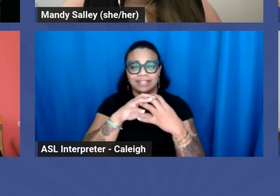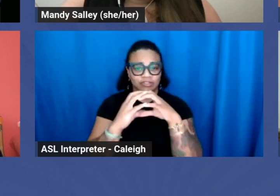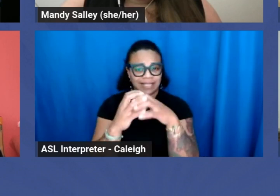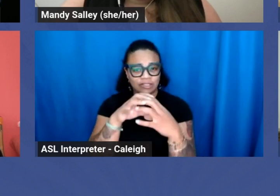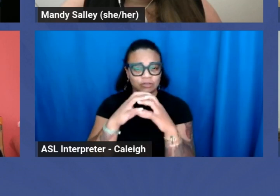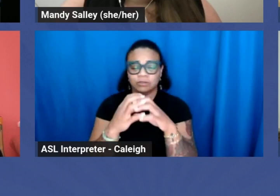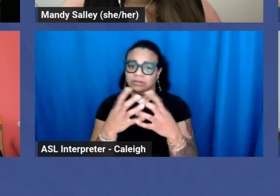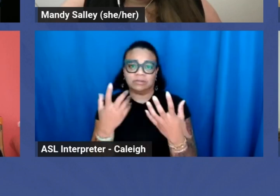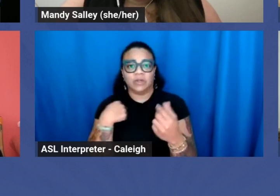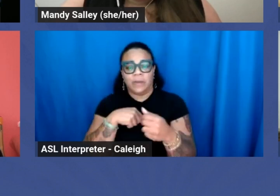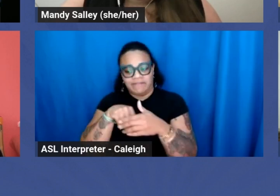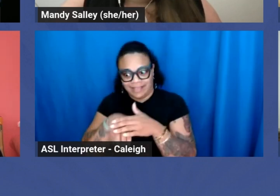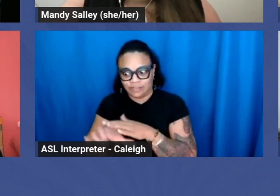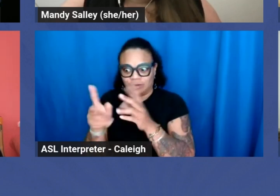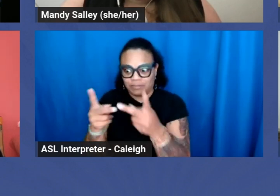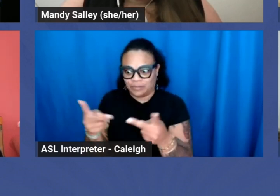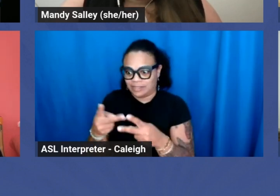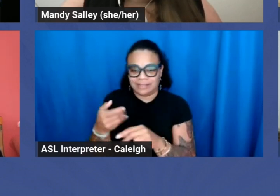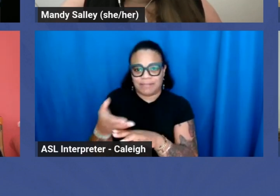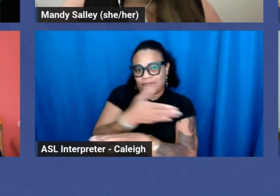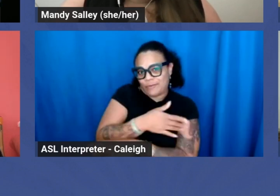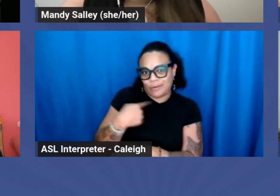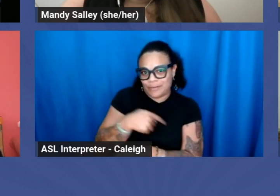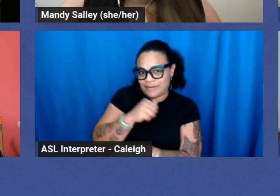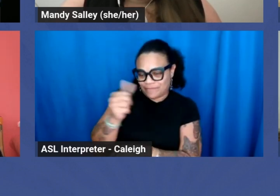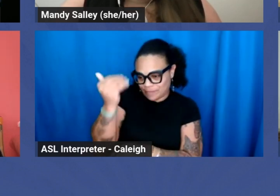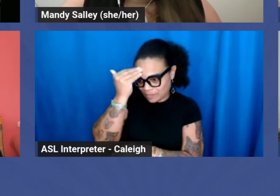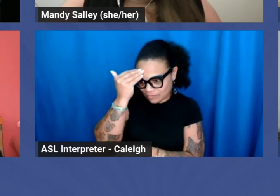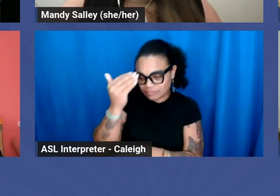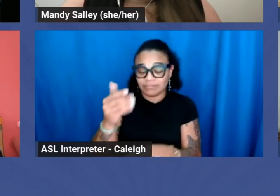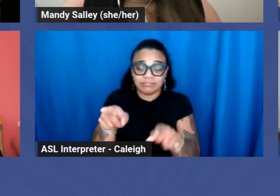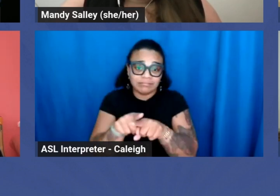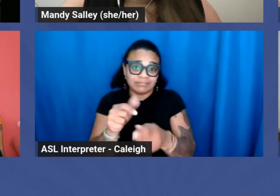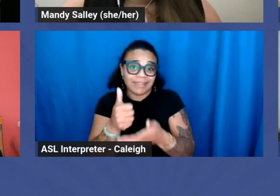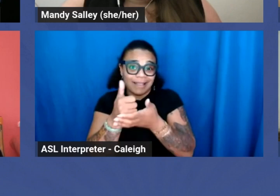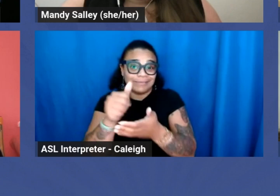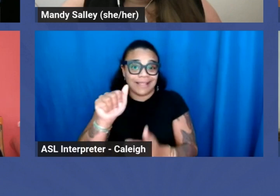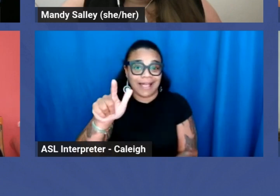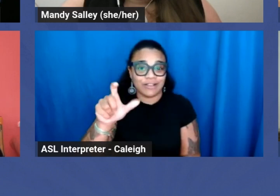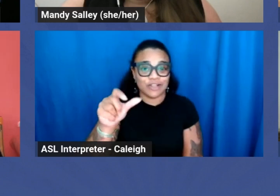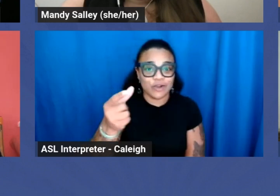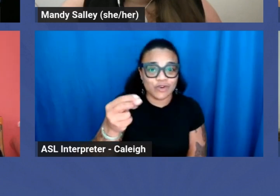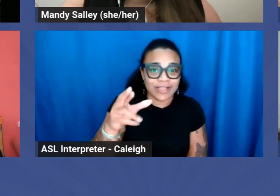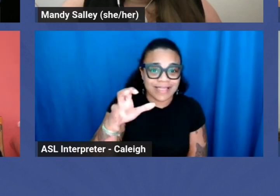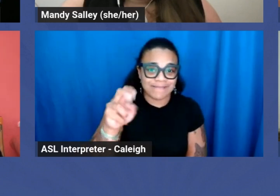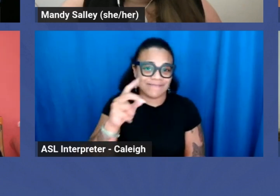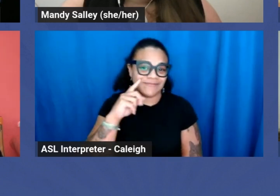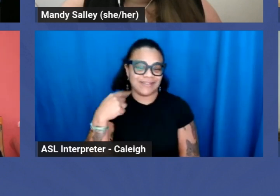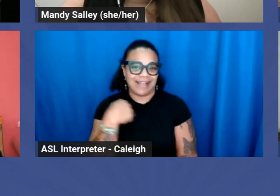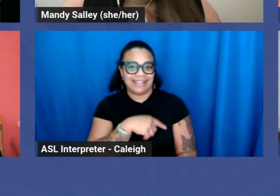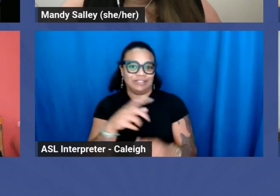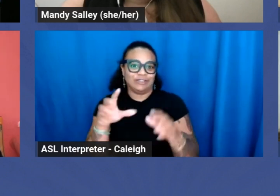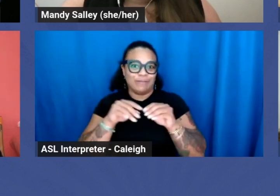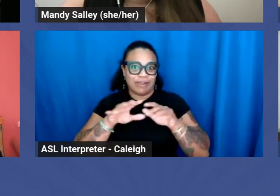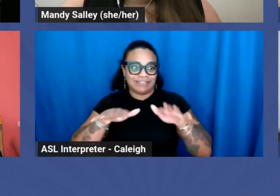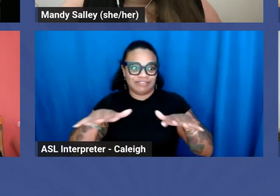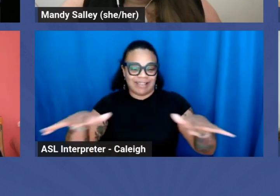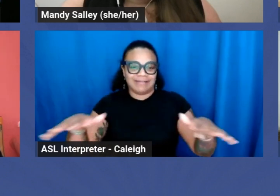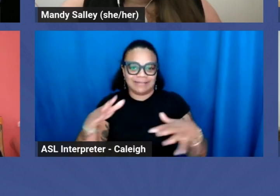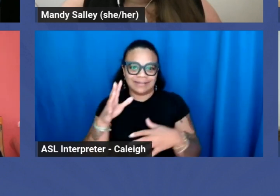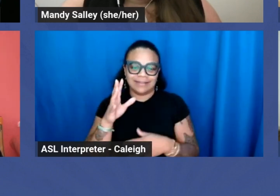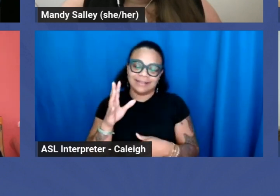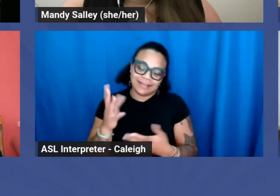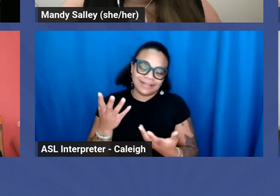maybe we're not so familiar with, and for many reasons, also because it helps the algorithm actually to just branch out and not just use one abortion all the